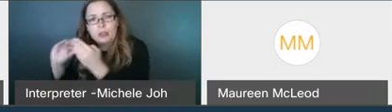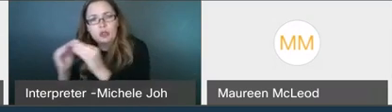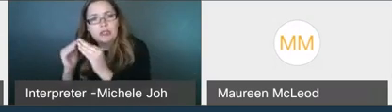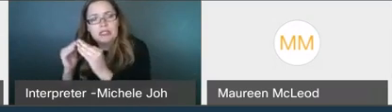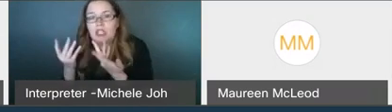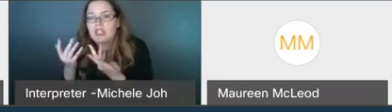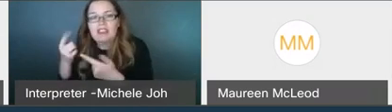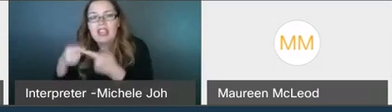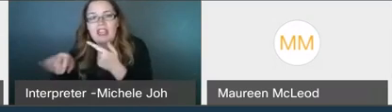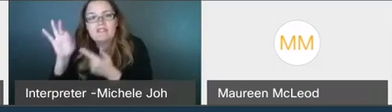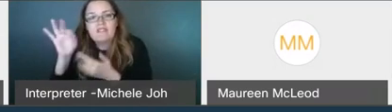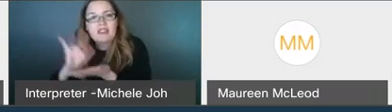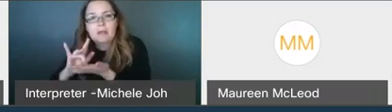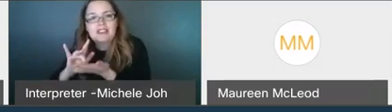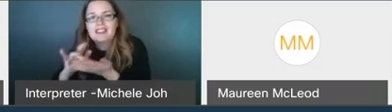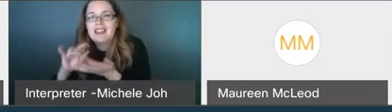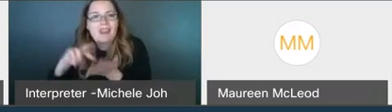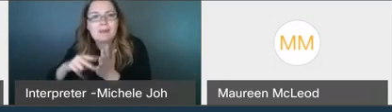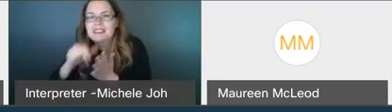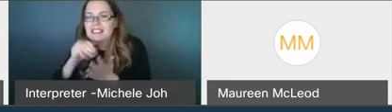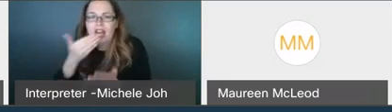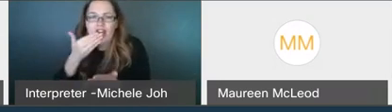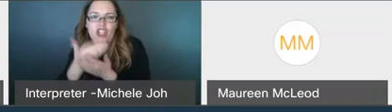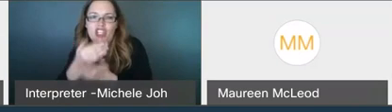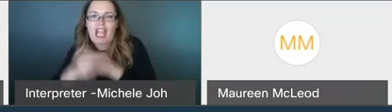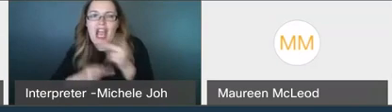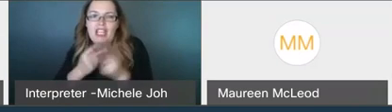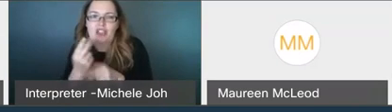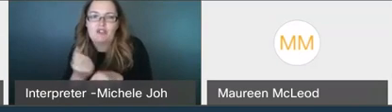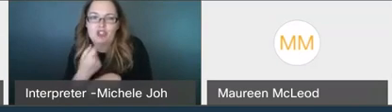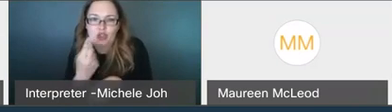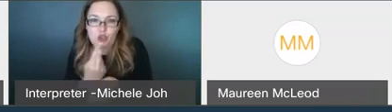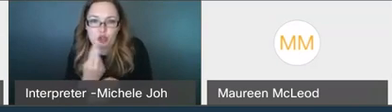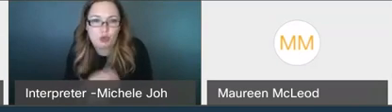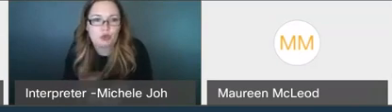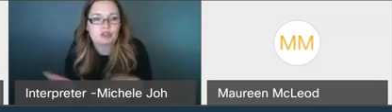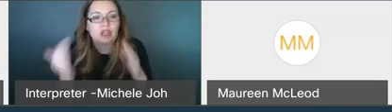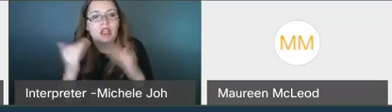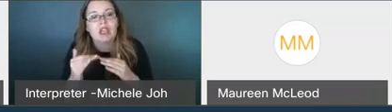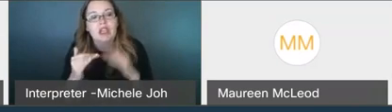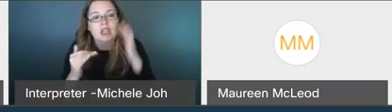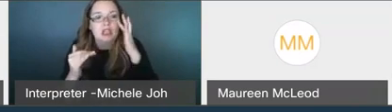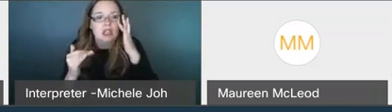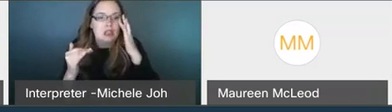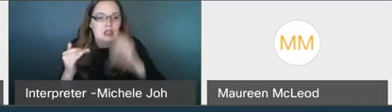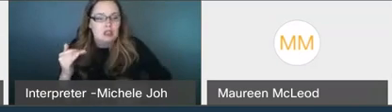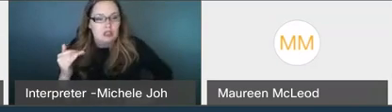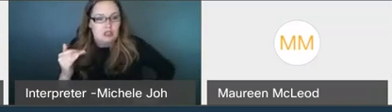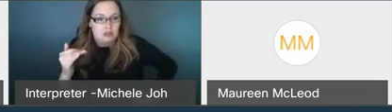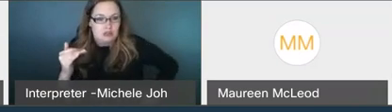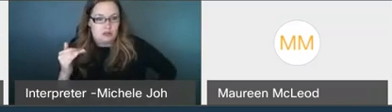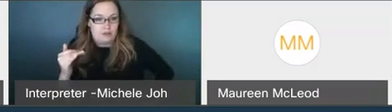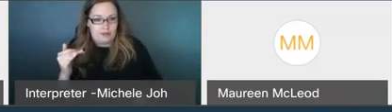good choice. And you have to think about cost to patient if that's an issue after leaving the facility. And then there is a